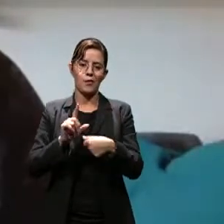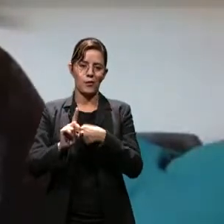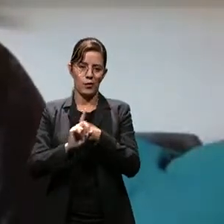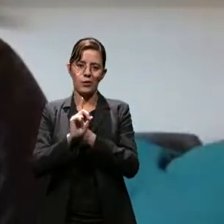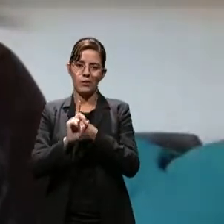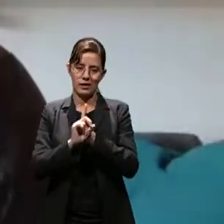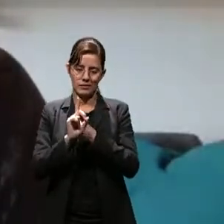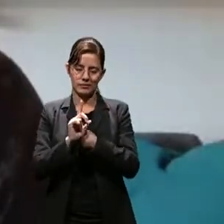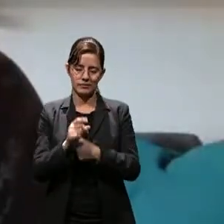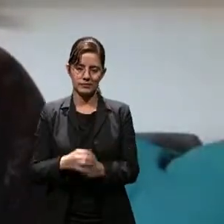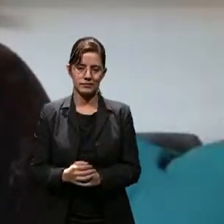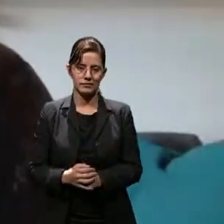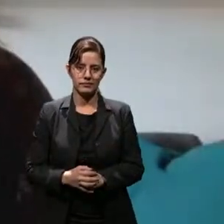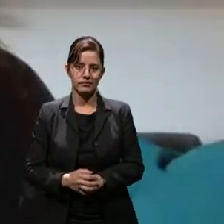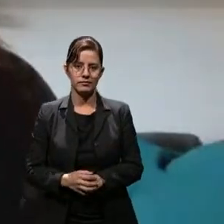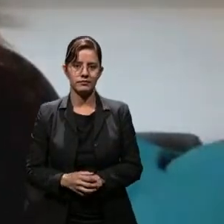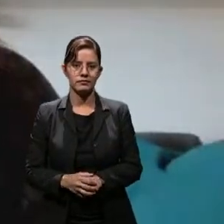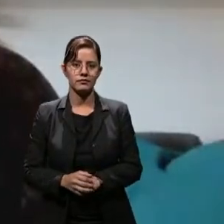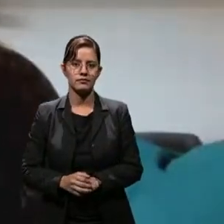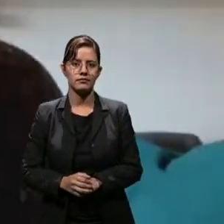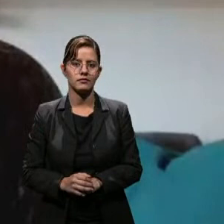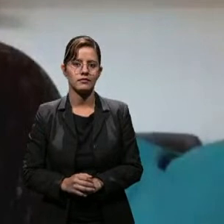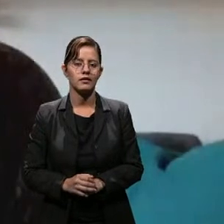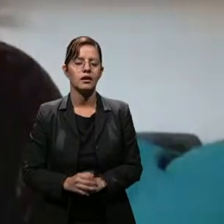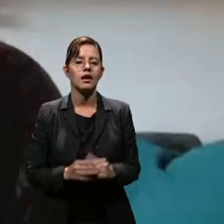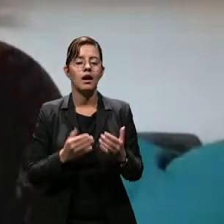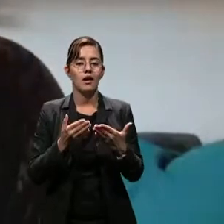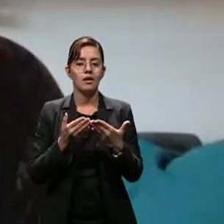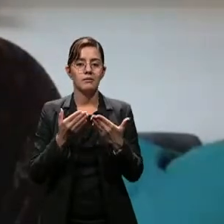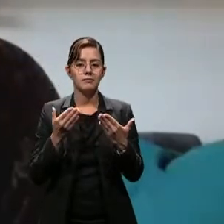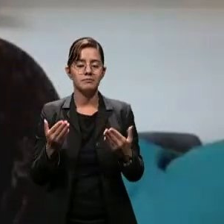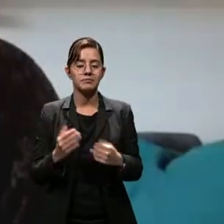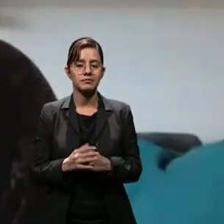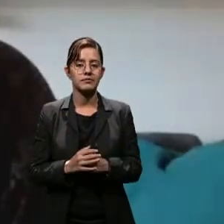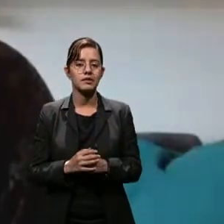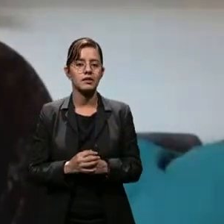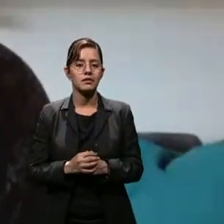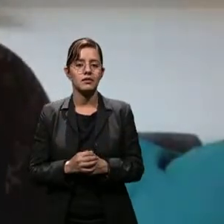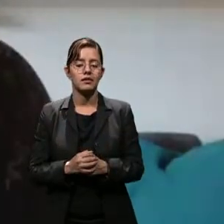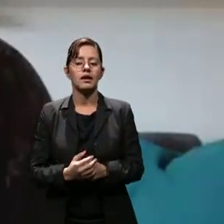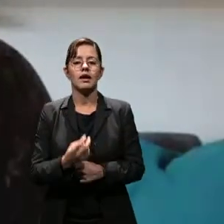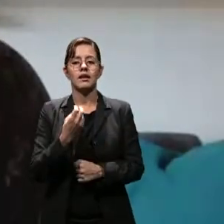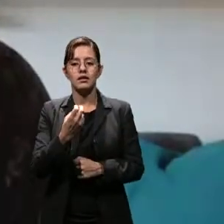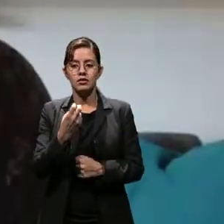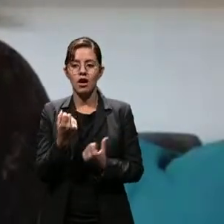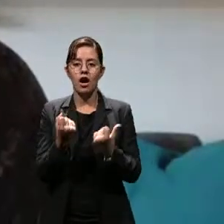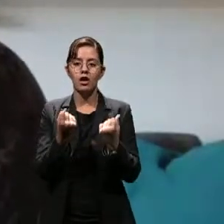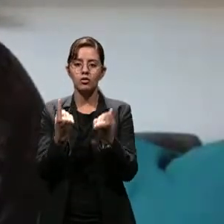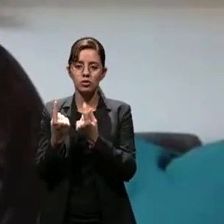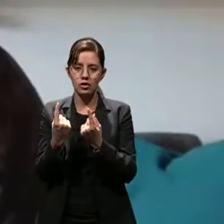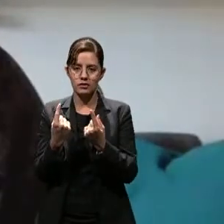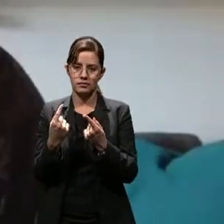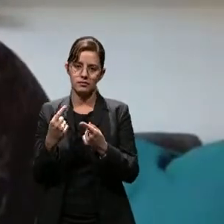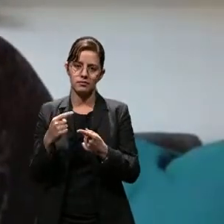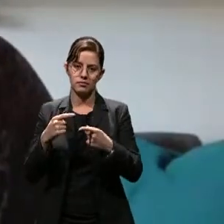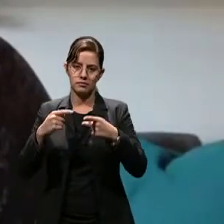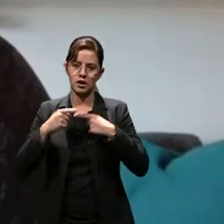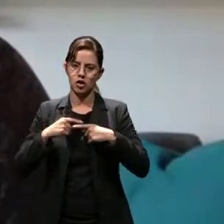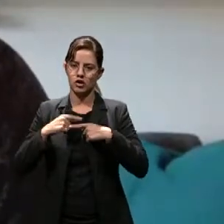and vulnerable democracies. So how is that this questions to